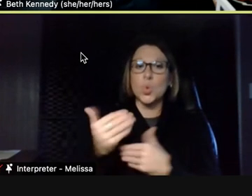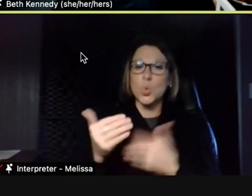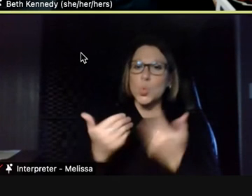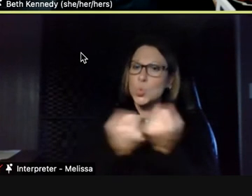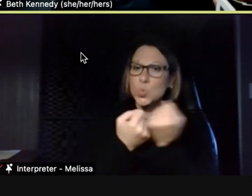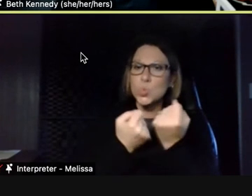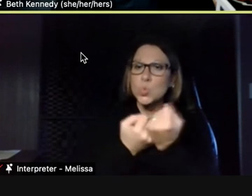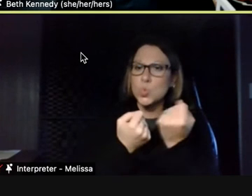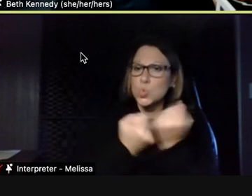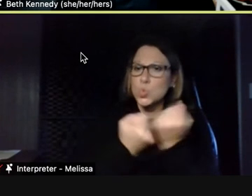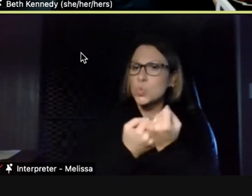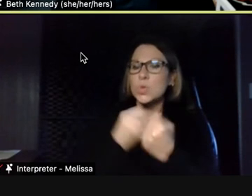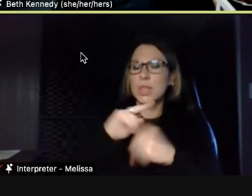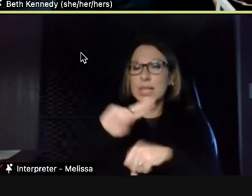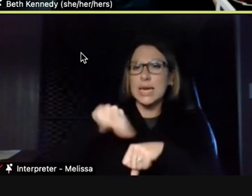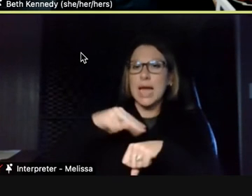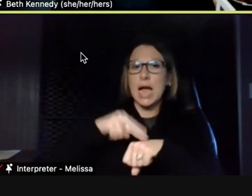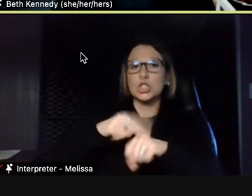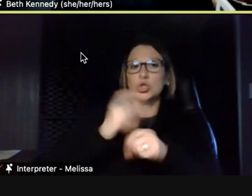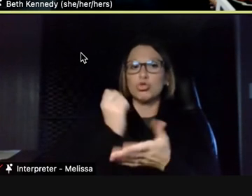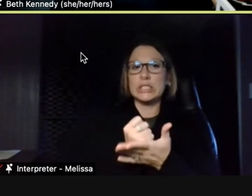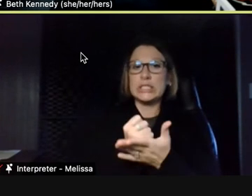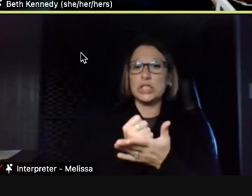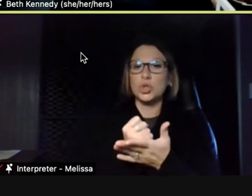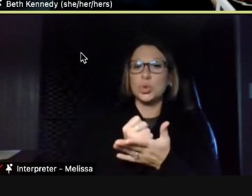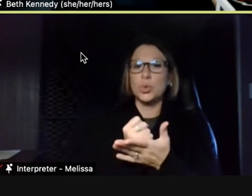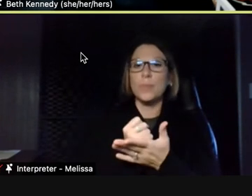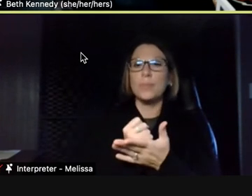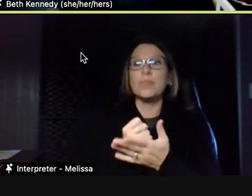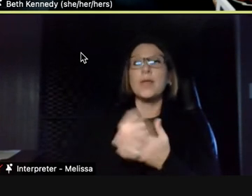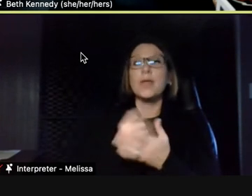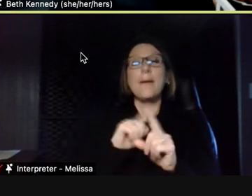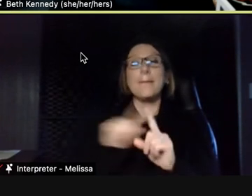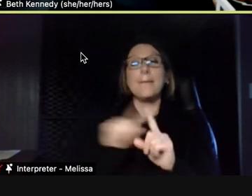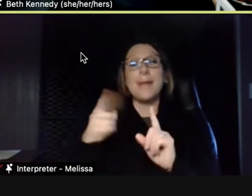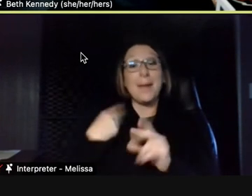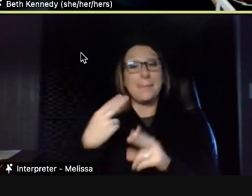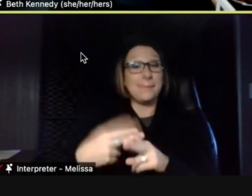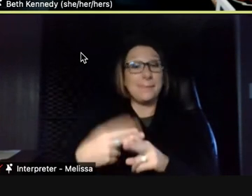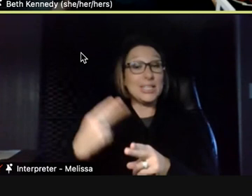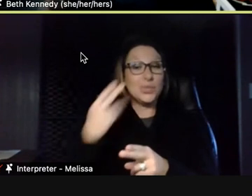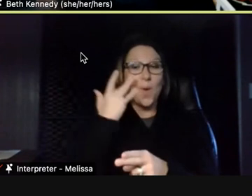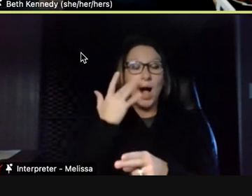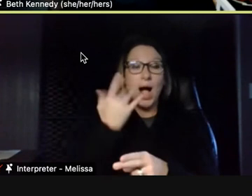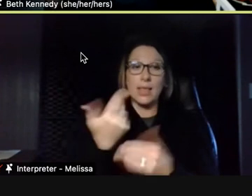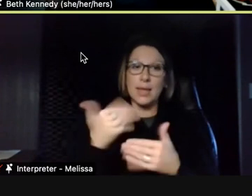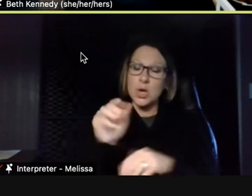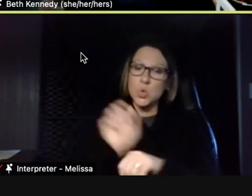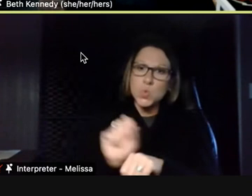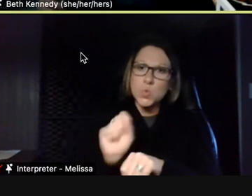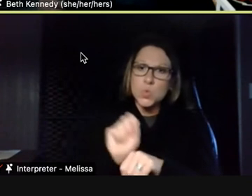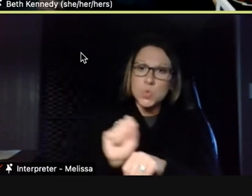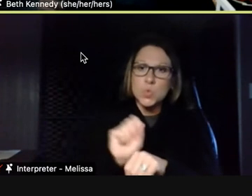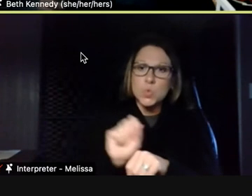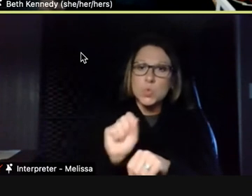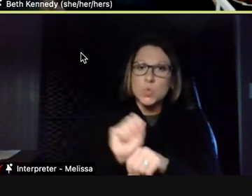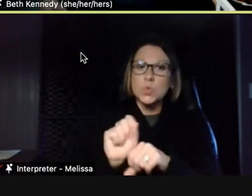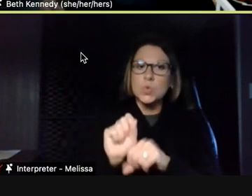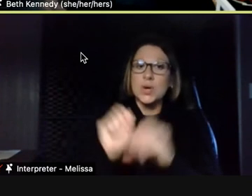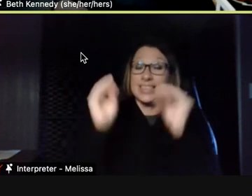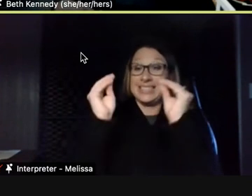national credential for intervener training, but I've singled them out because they're working really hard on teacher